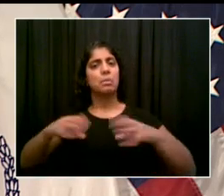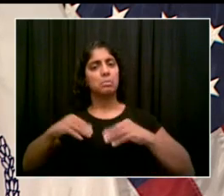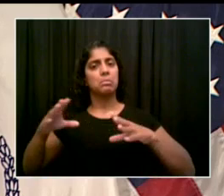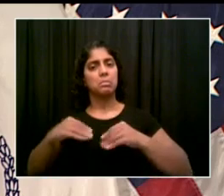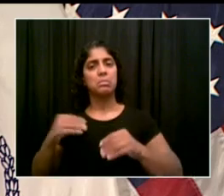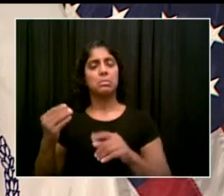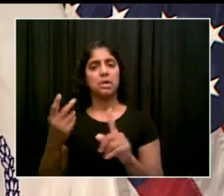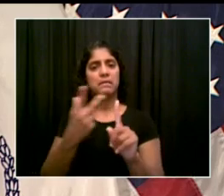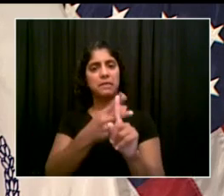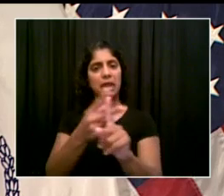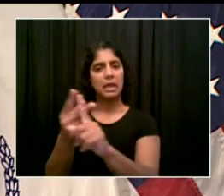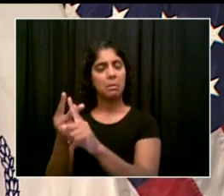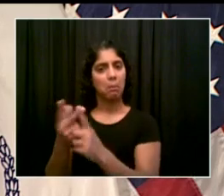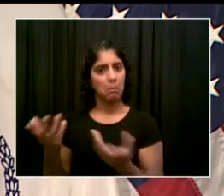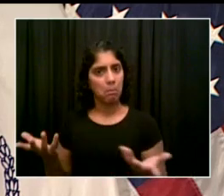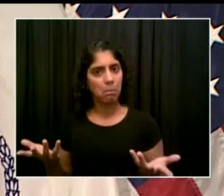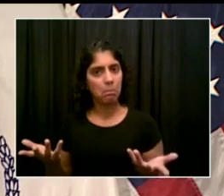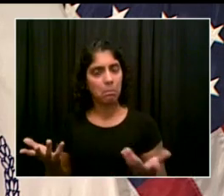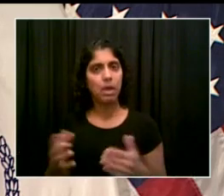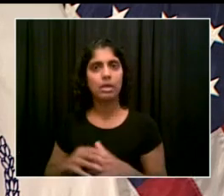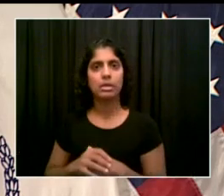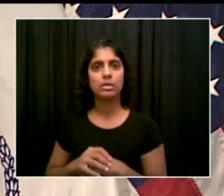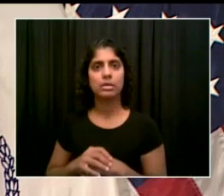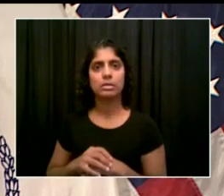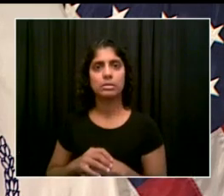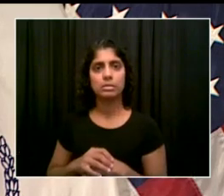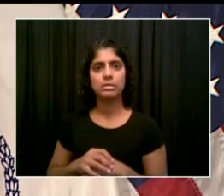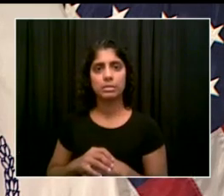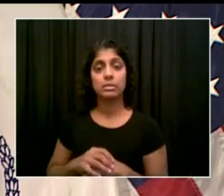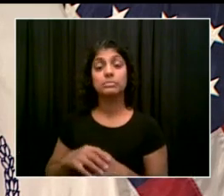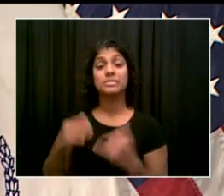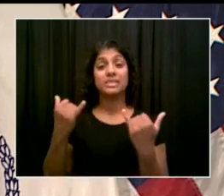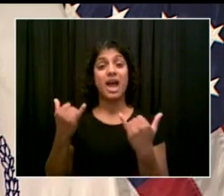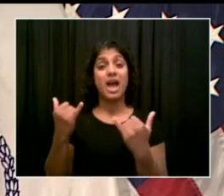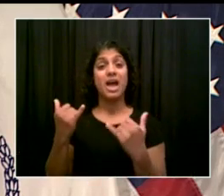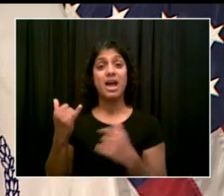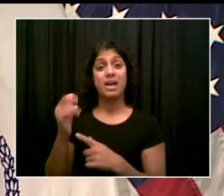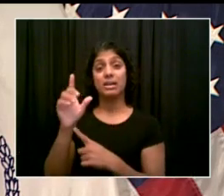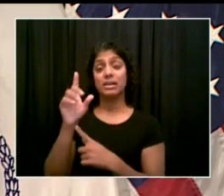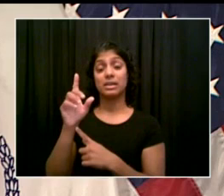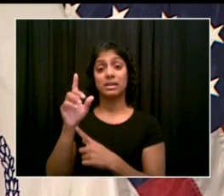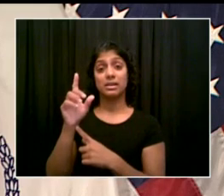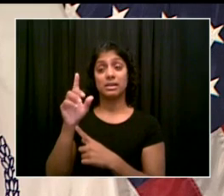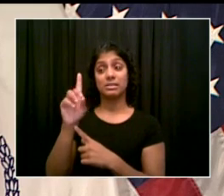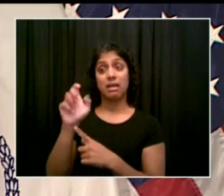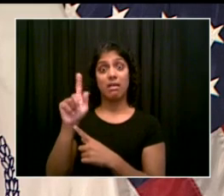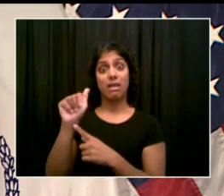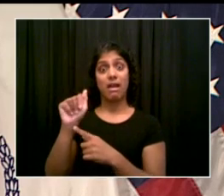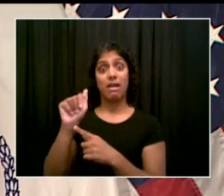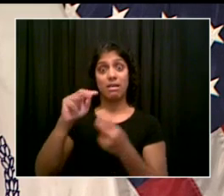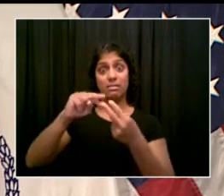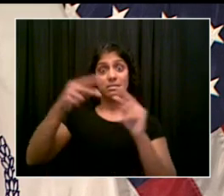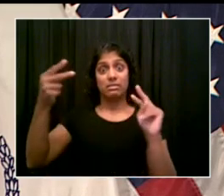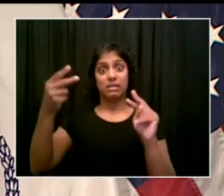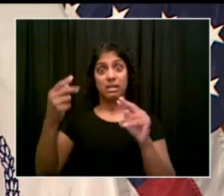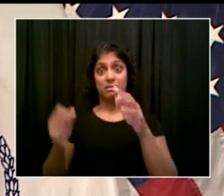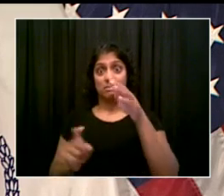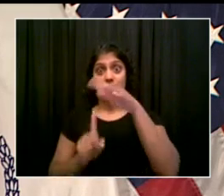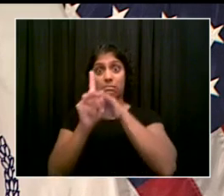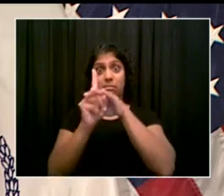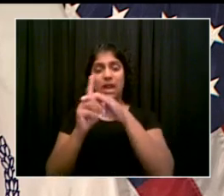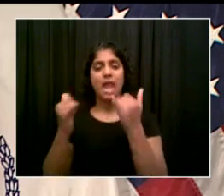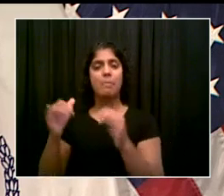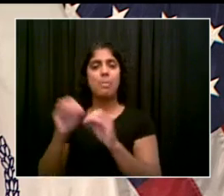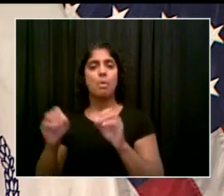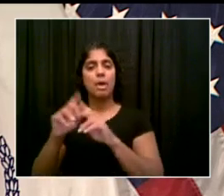parts of the country. We do not want to go back to the depths of COVID, when our lives were destroyed, when people were in danger all the time. We cannot